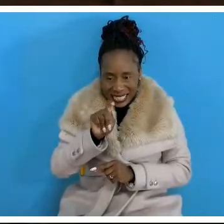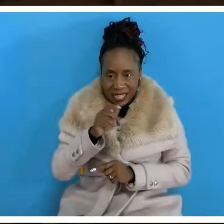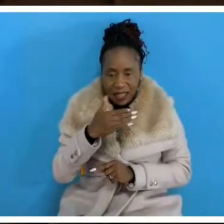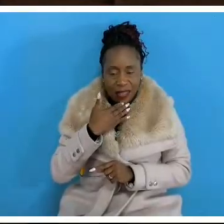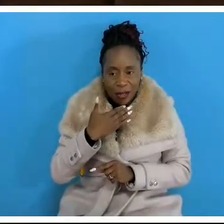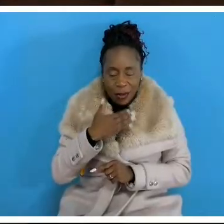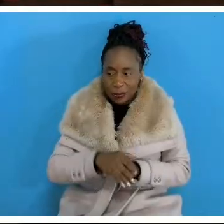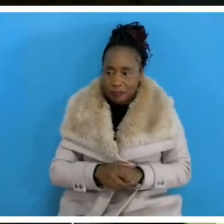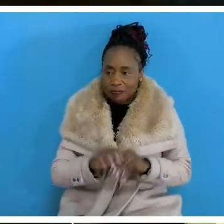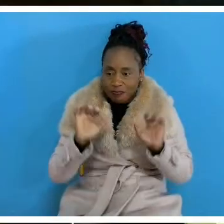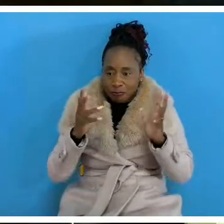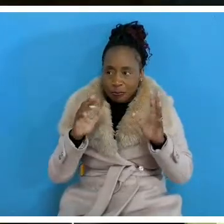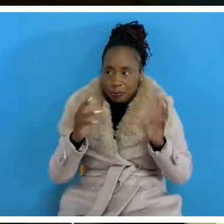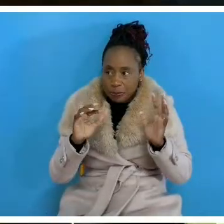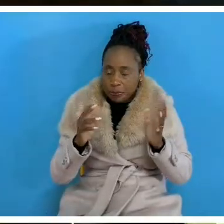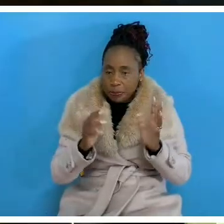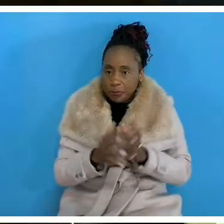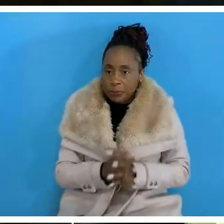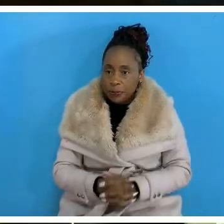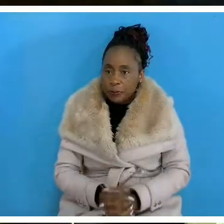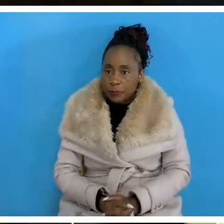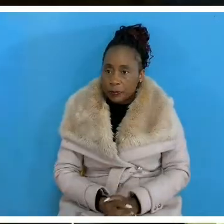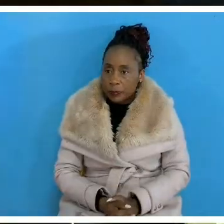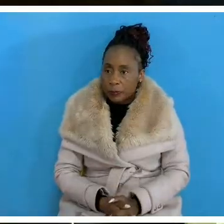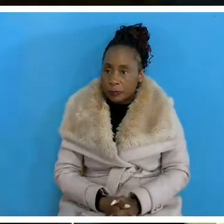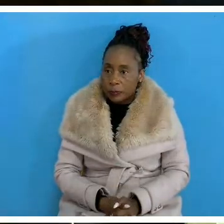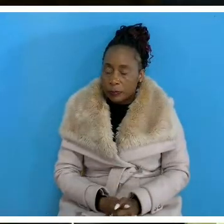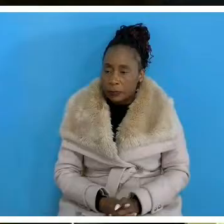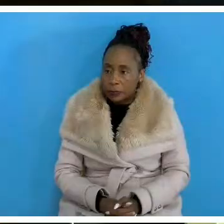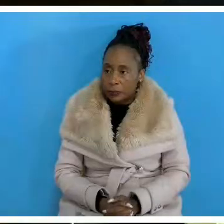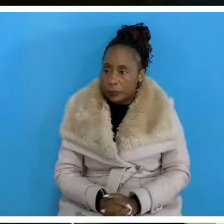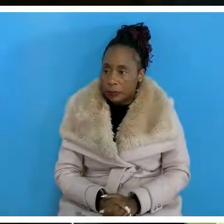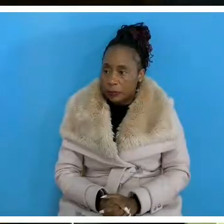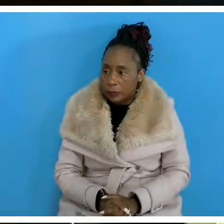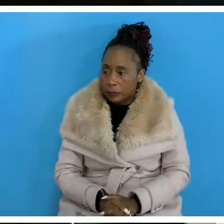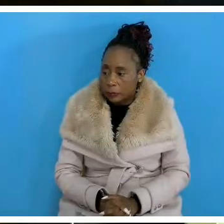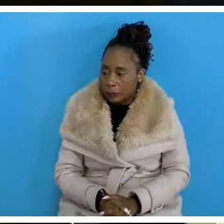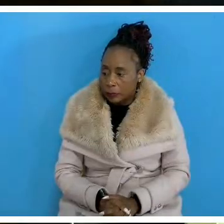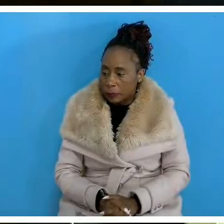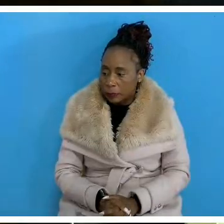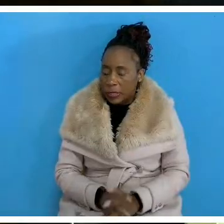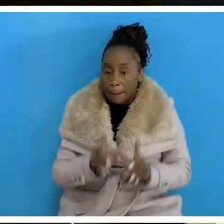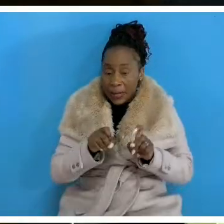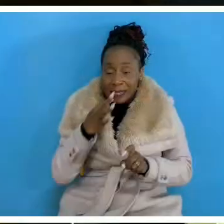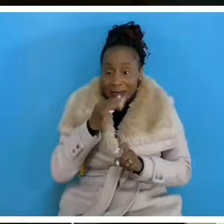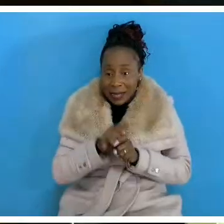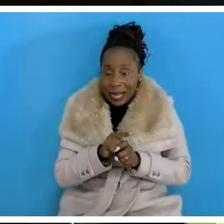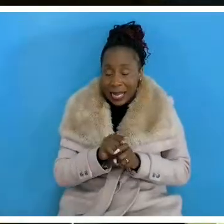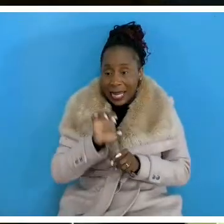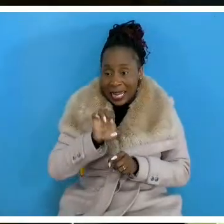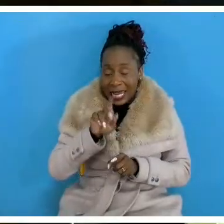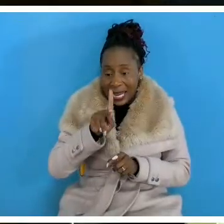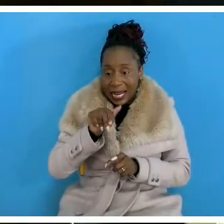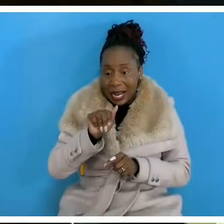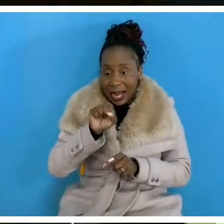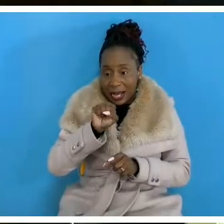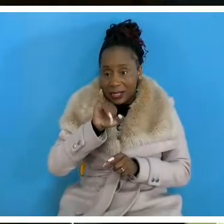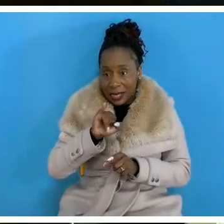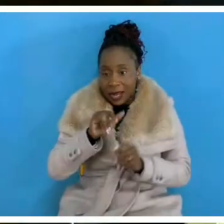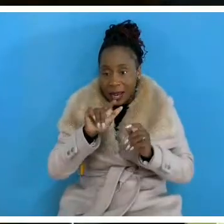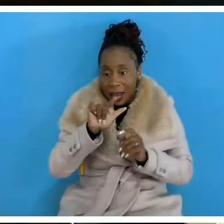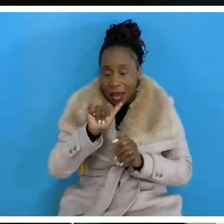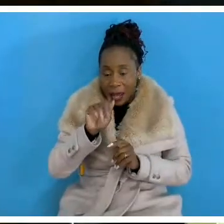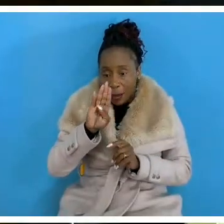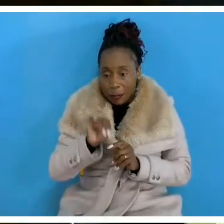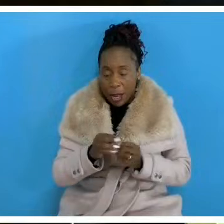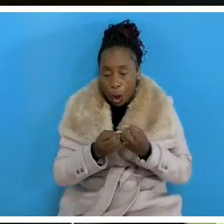Thank you very much. I must say, ECASI Labs does a lot of work to help entrepreneurs